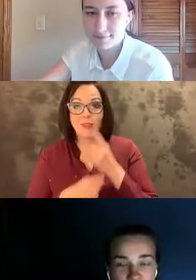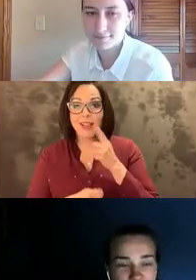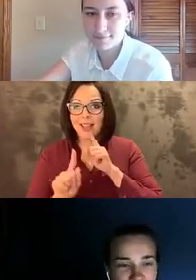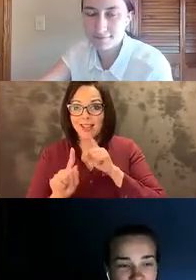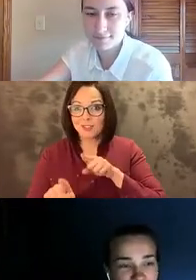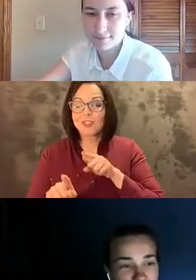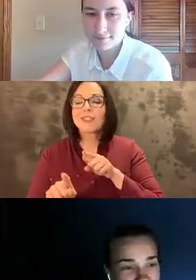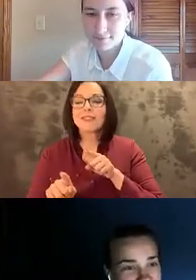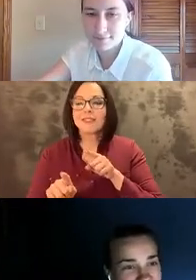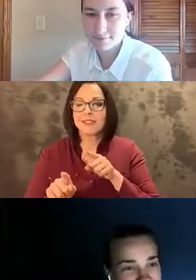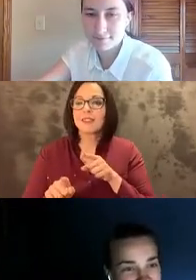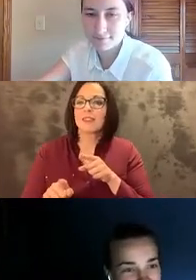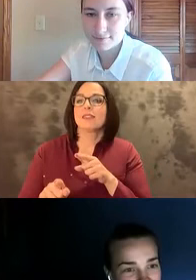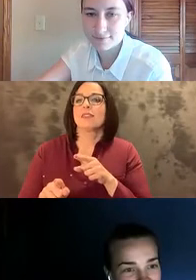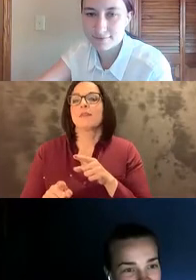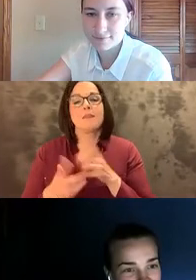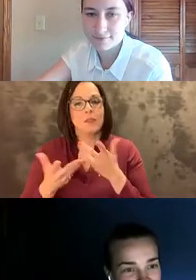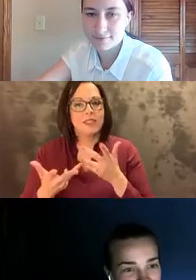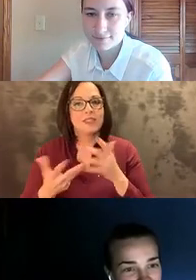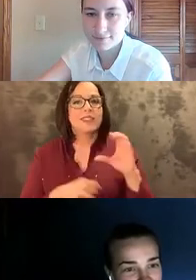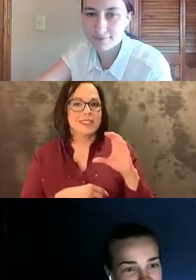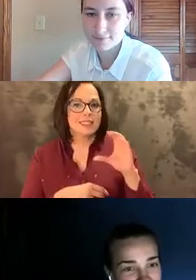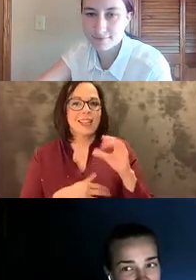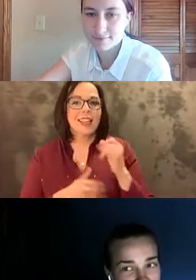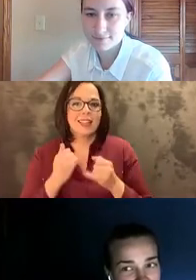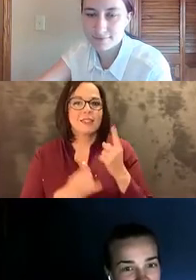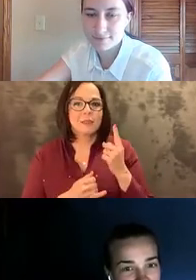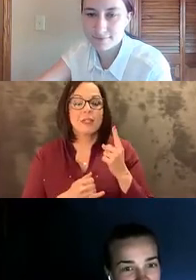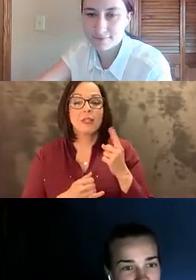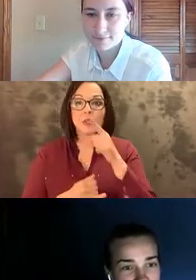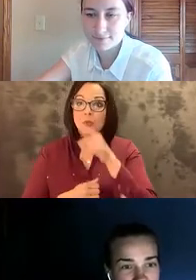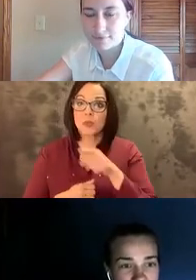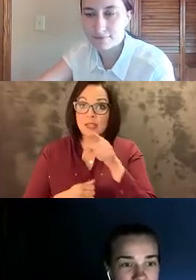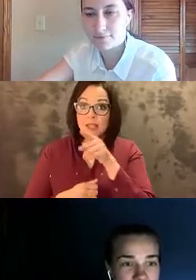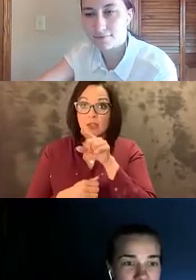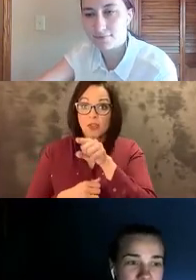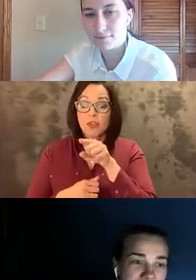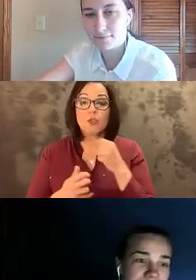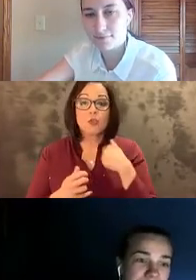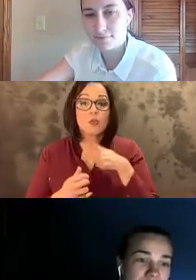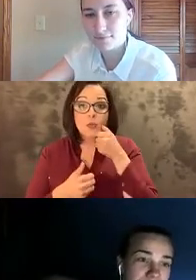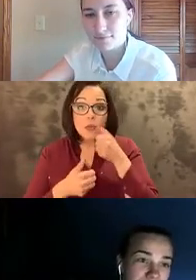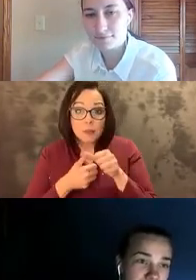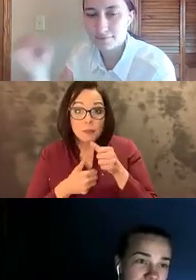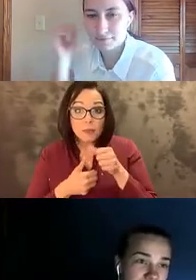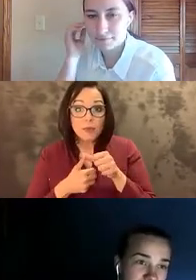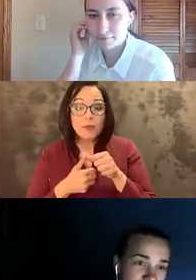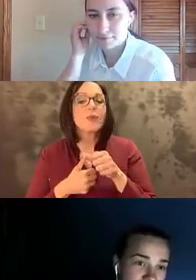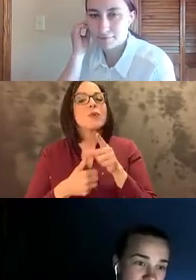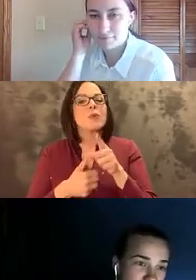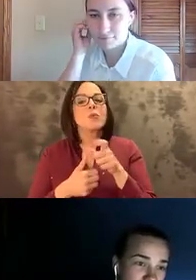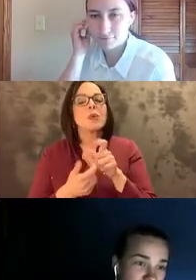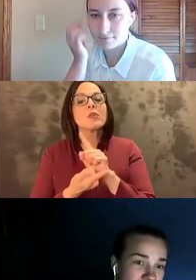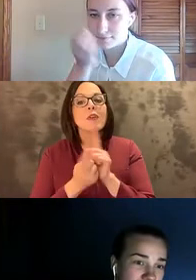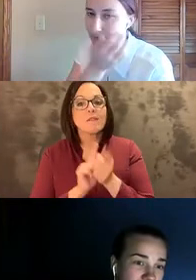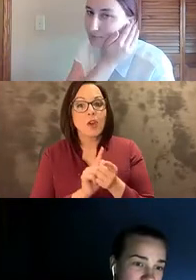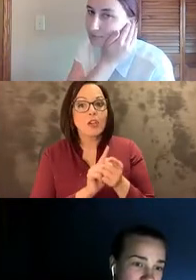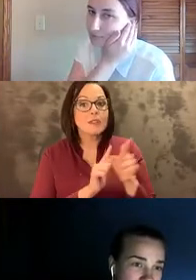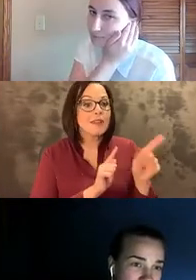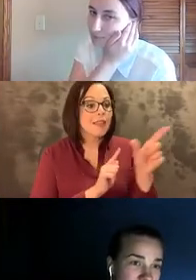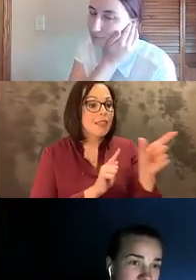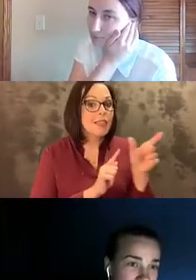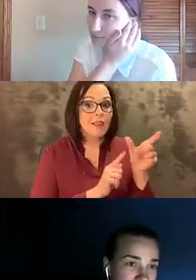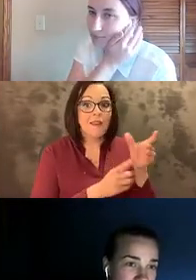answer, which is C. And so here you want to remember to convert the funds used